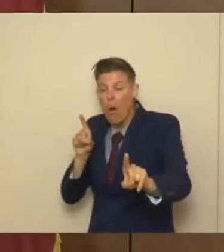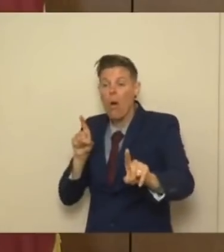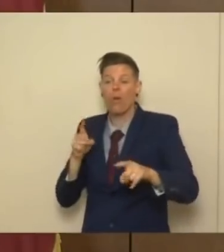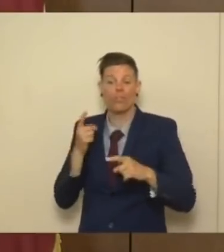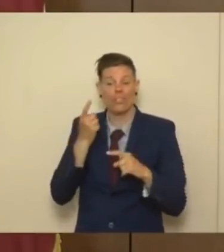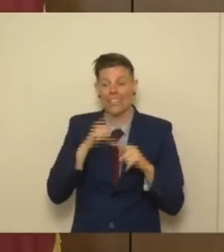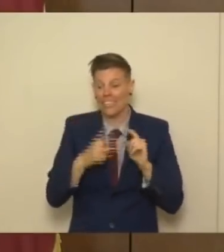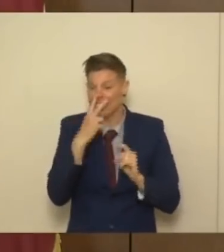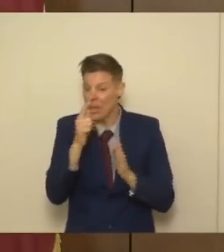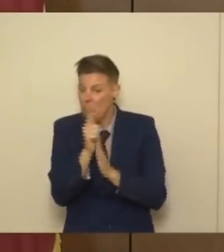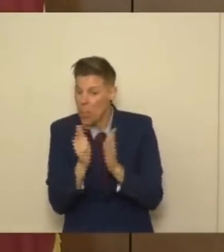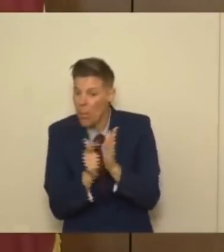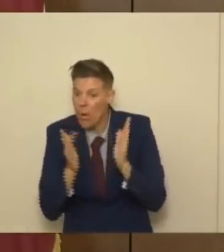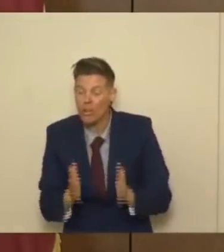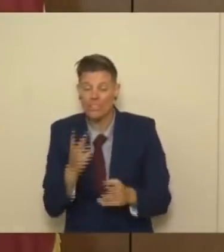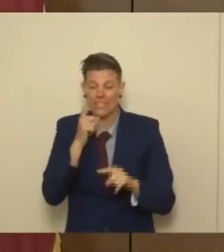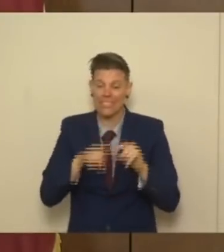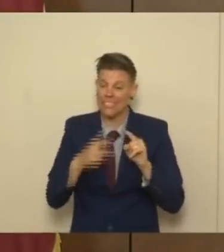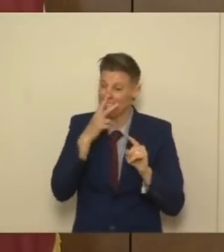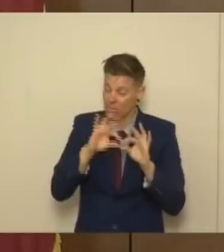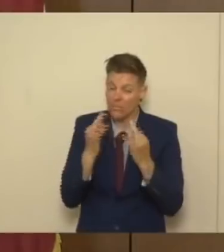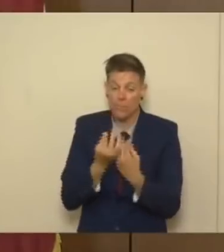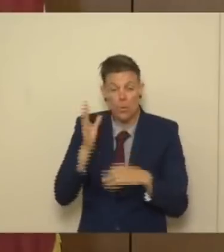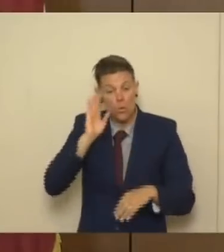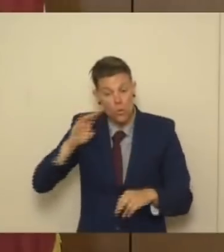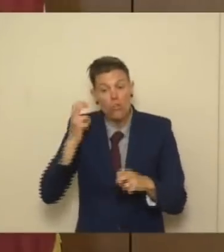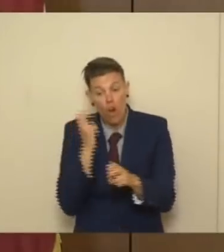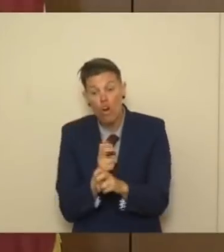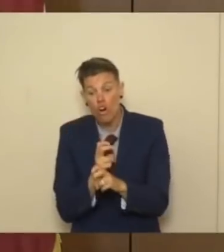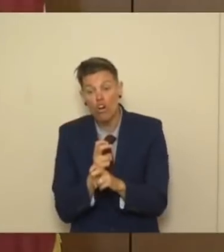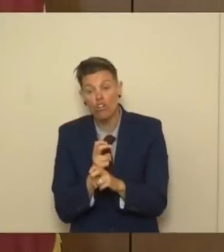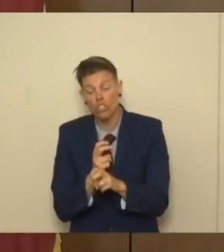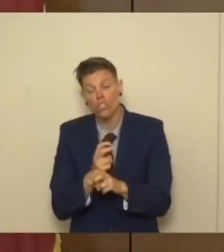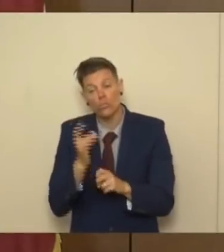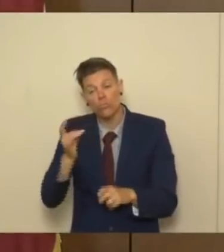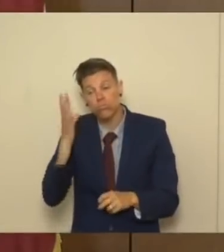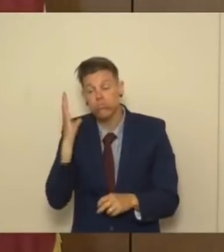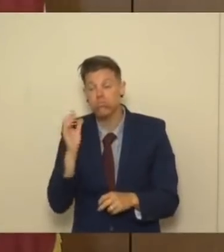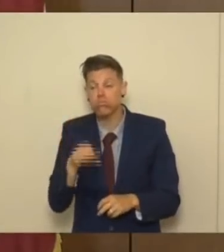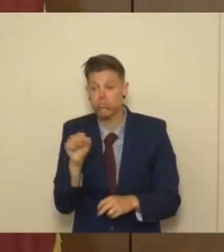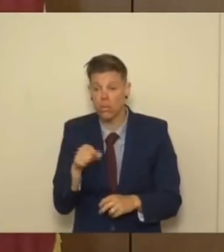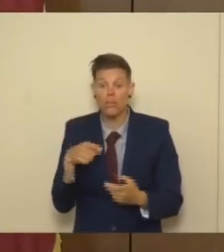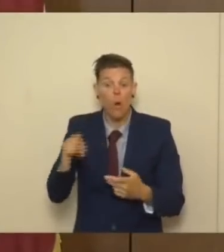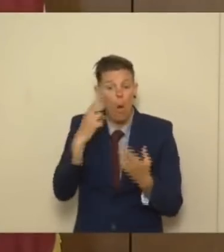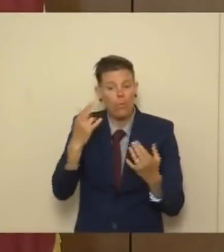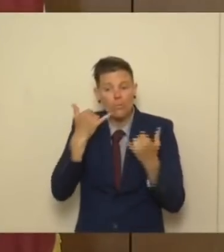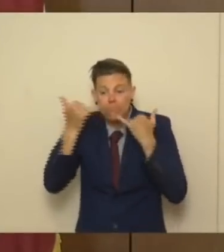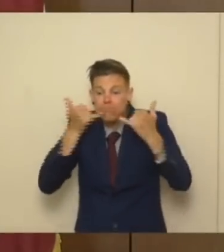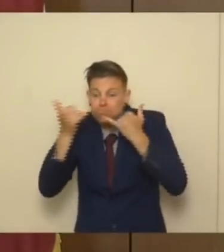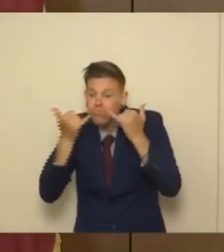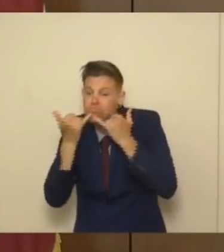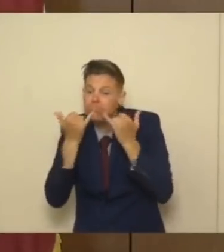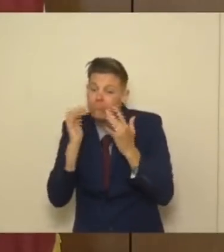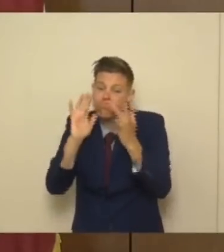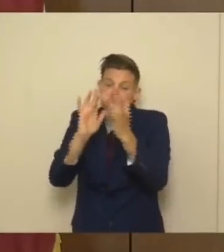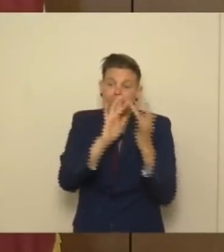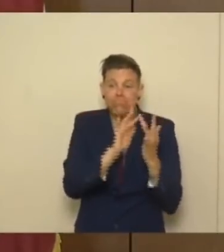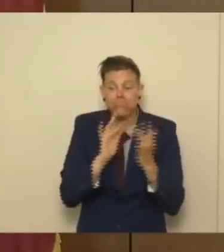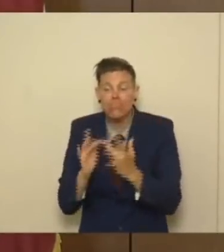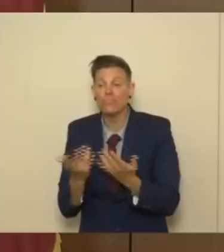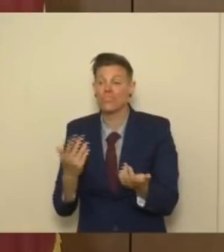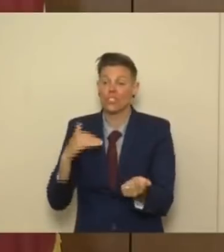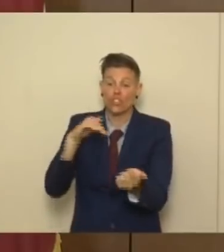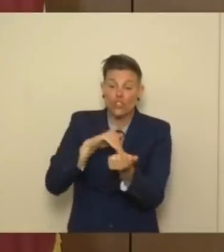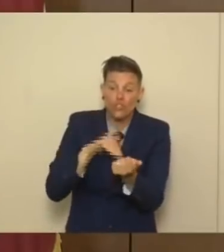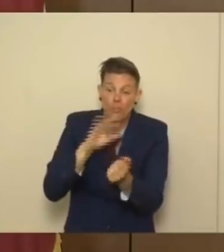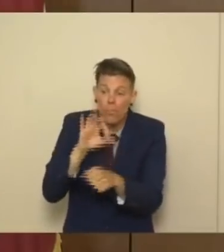harsh. We make sure that their rights are being preserved by doing that on the telephone, and we're doing medicine via telemedicine. And even